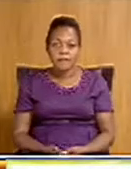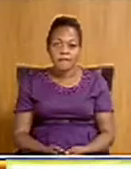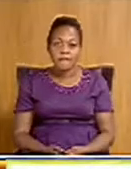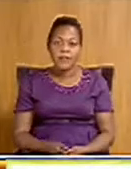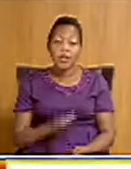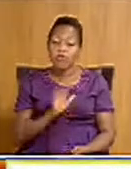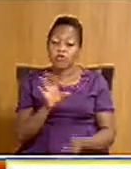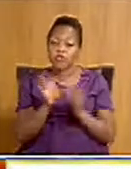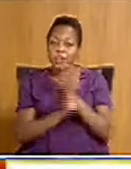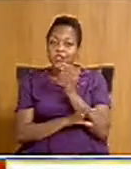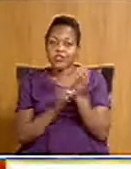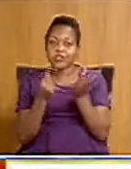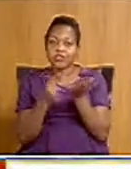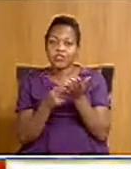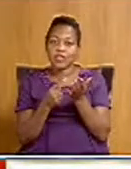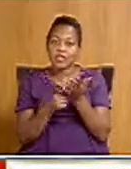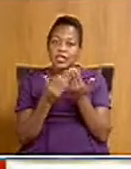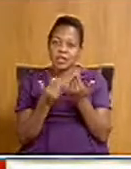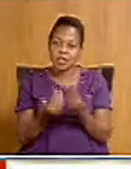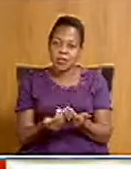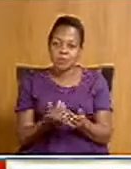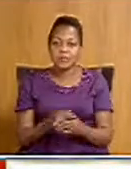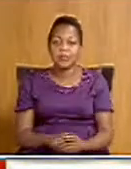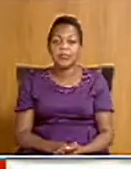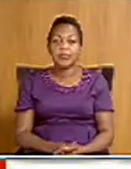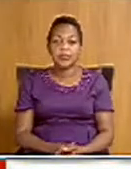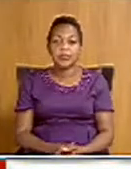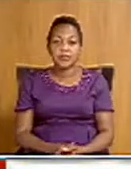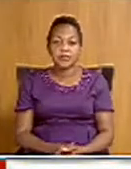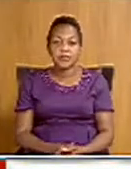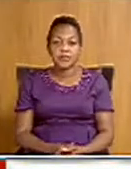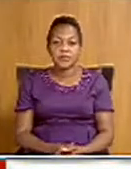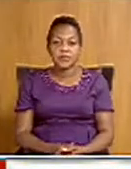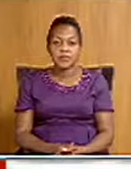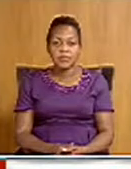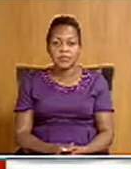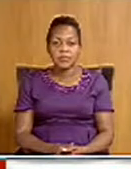Your country now, in spite of only